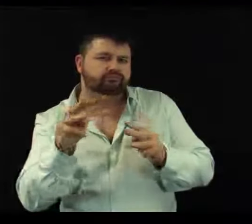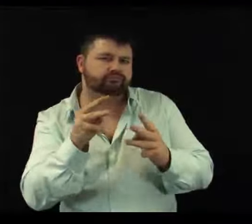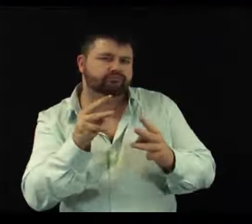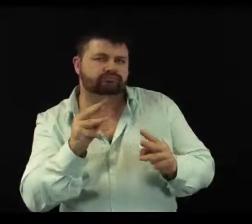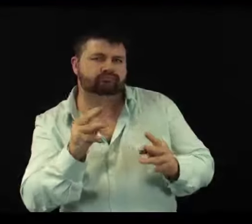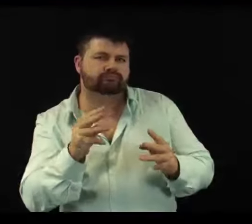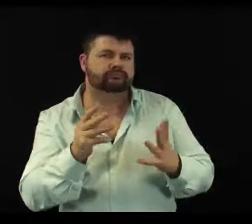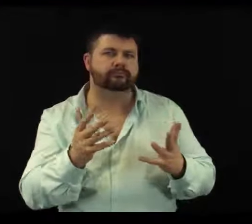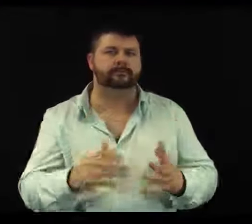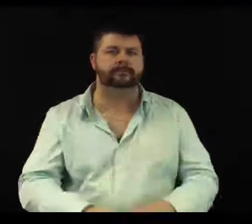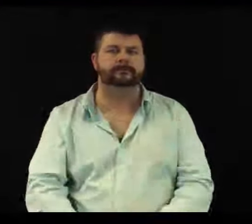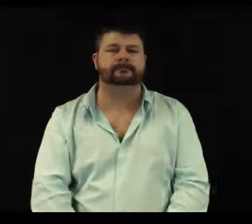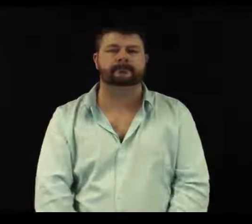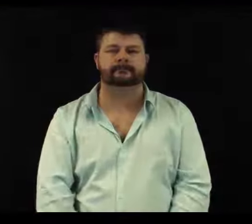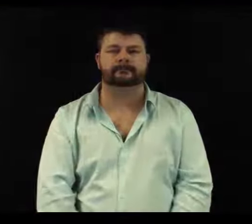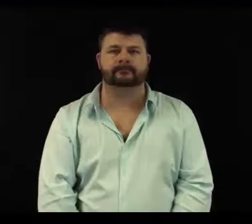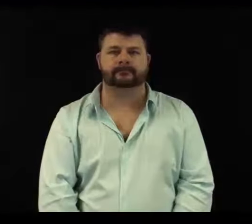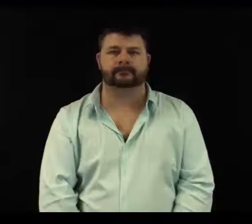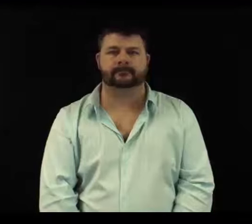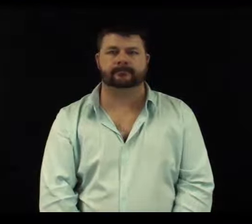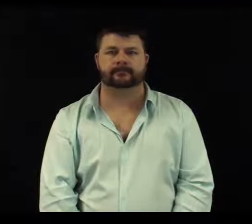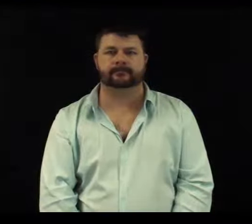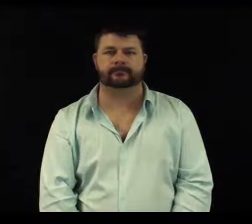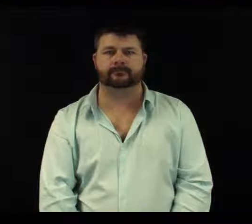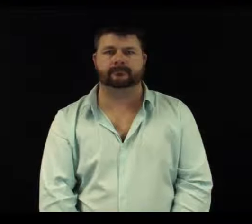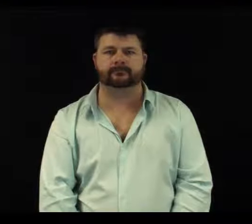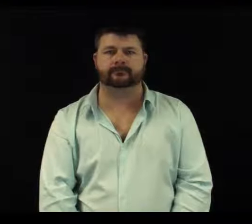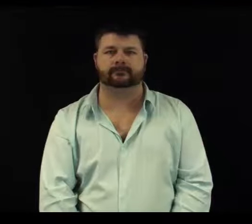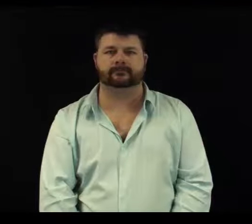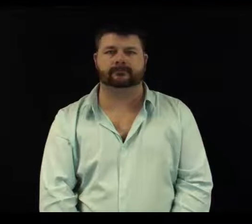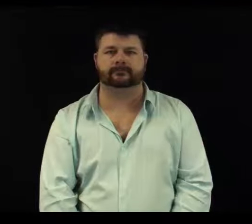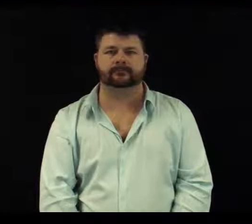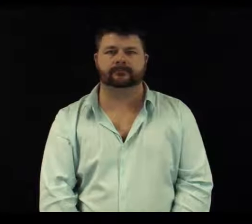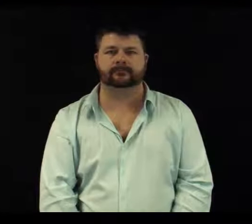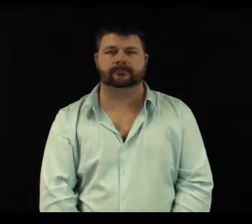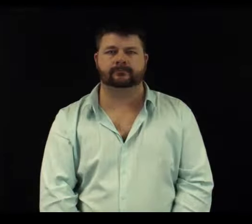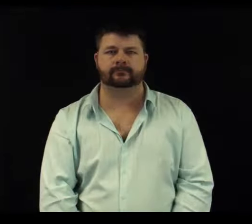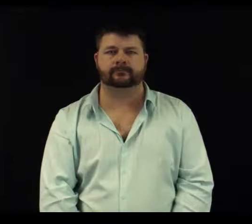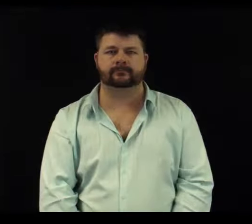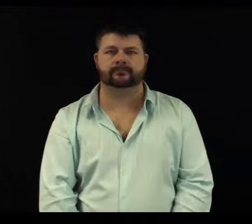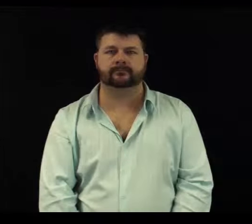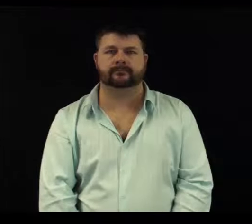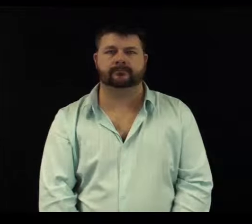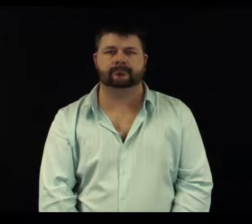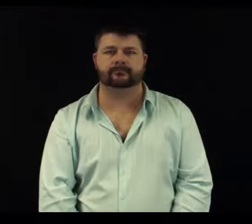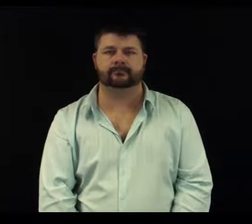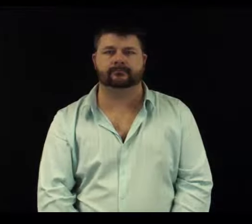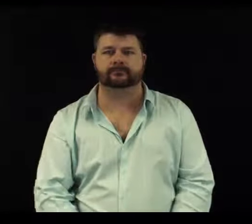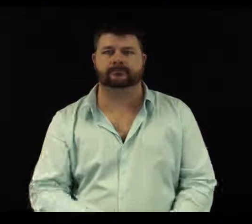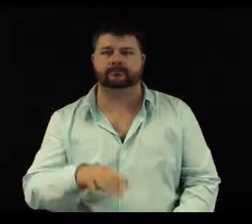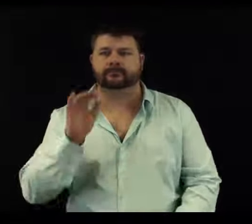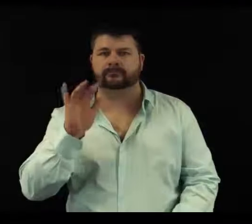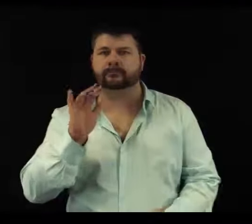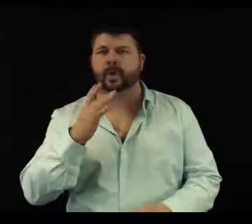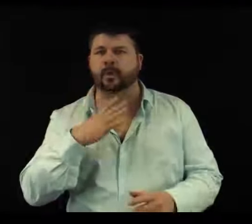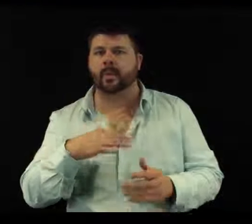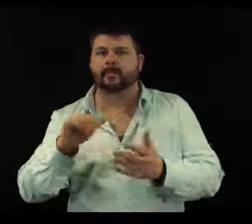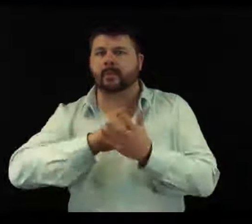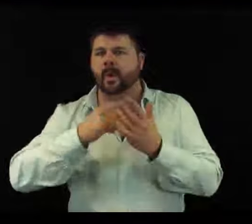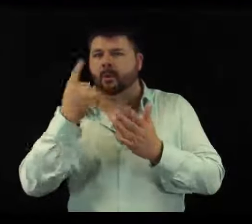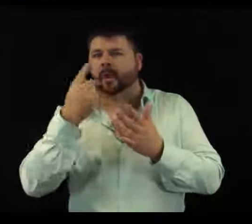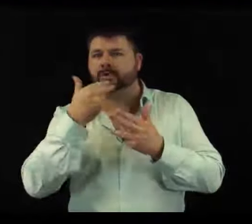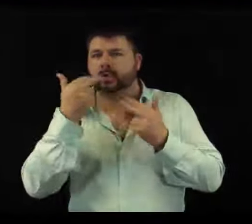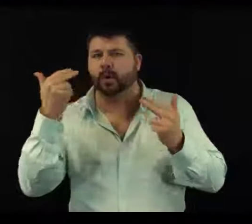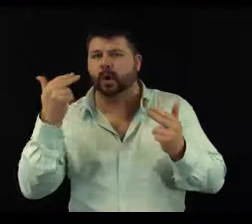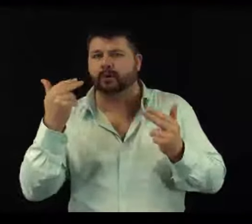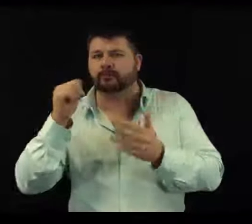like to purchase it. Some songs are only available to purchase if you buy the whole album. If you've decided to buy a song,